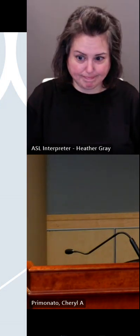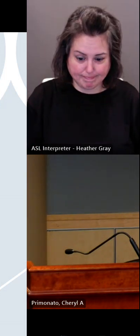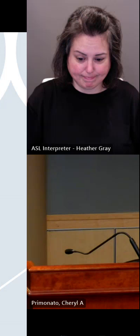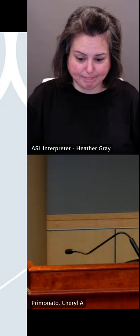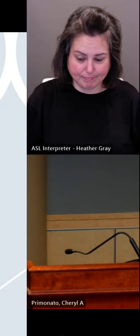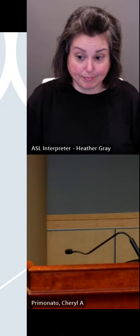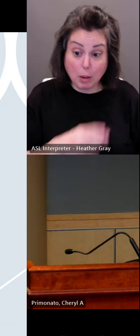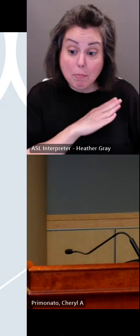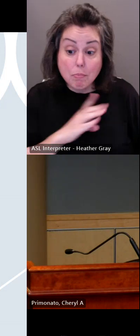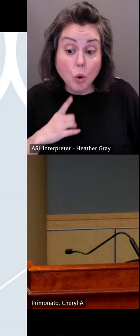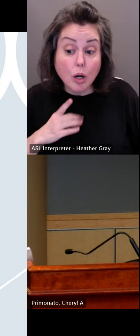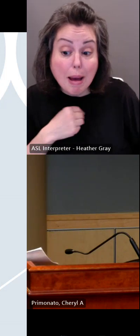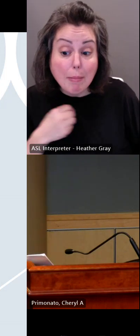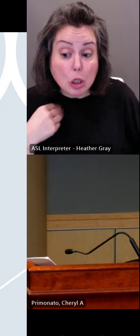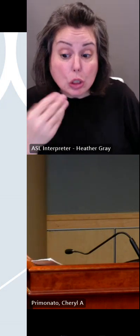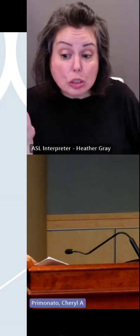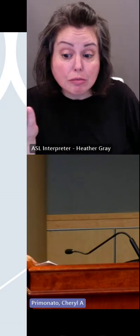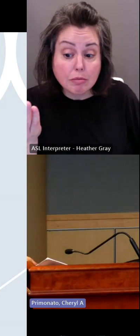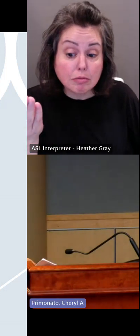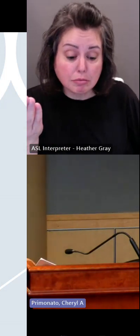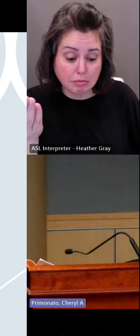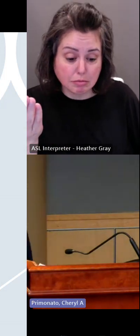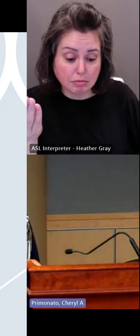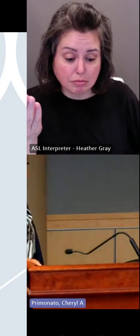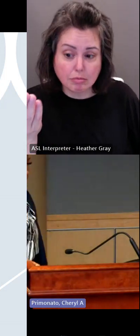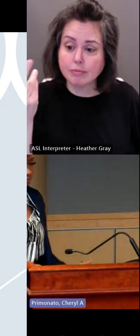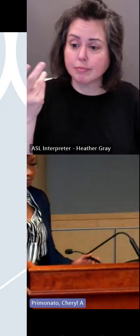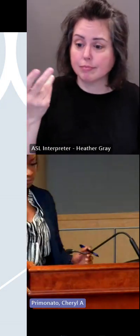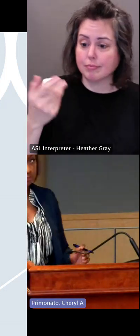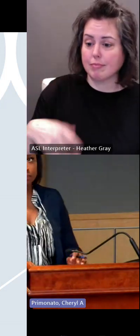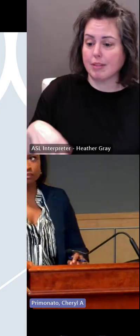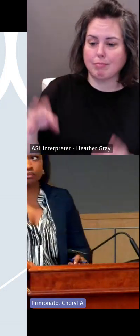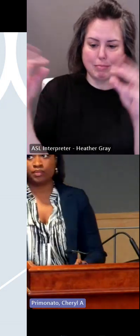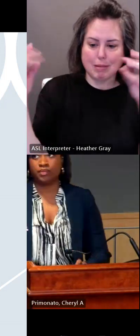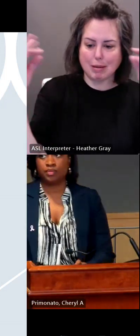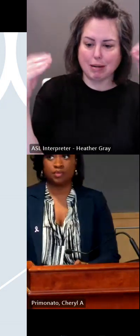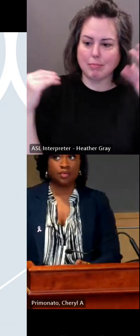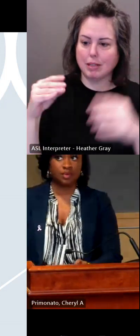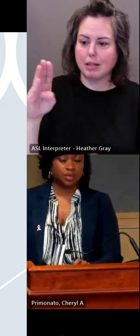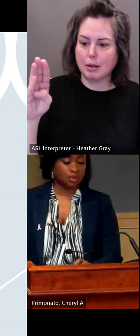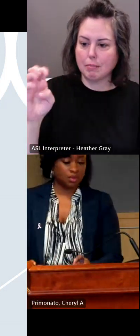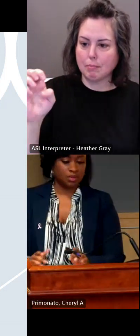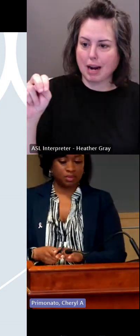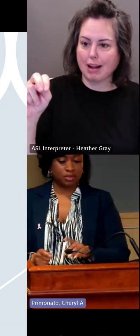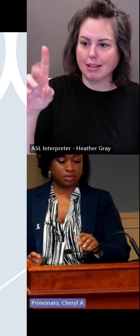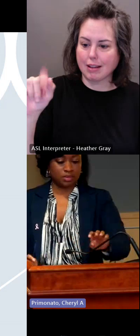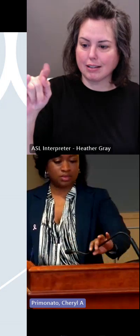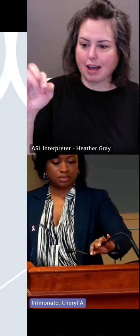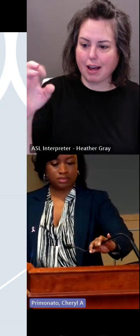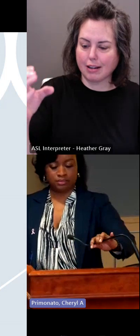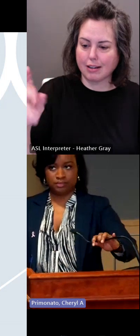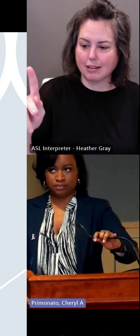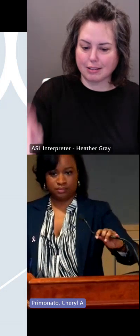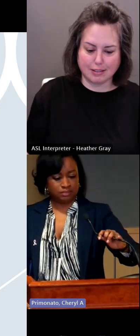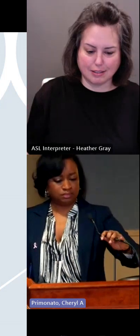Board members. Jen Jen McClenny. Liptak. Jen Liptak. Stephanie